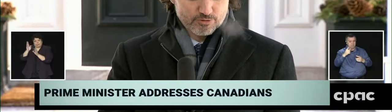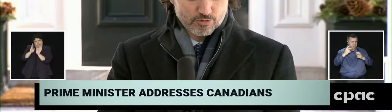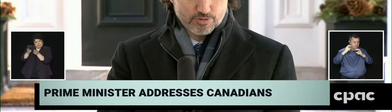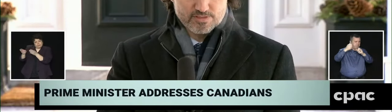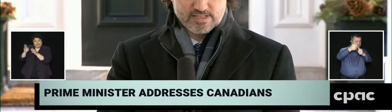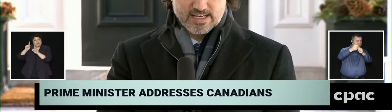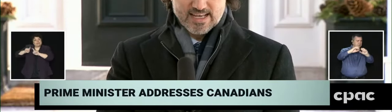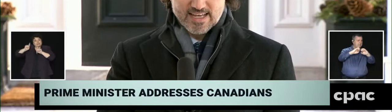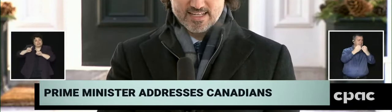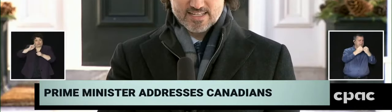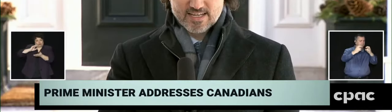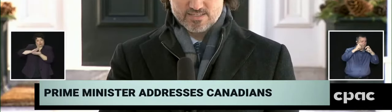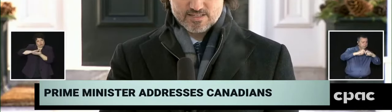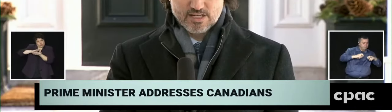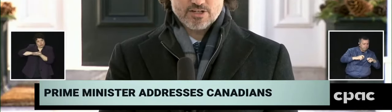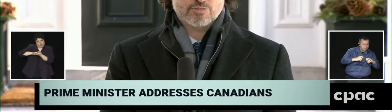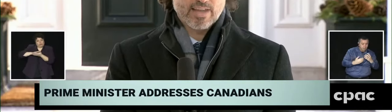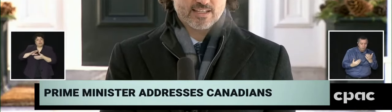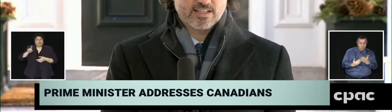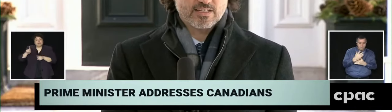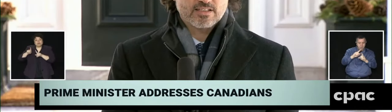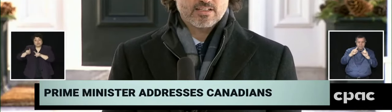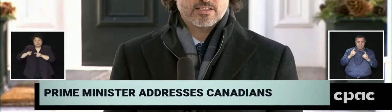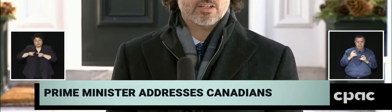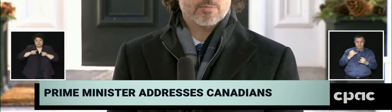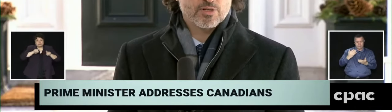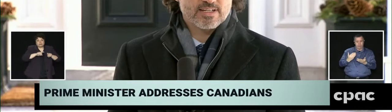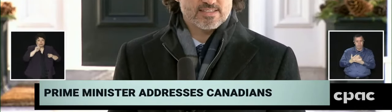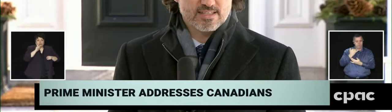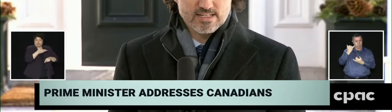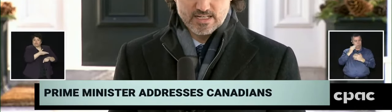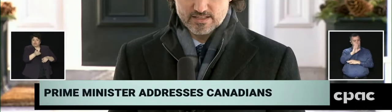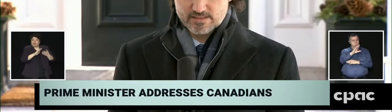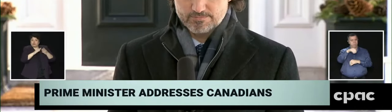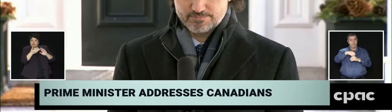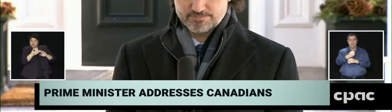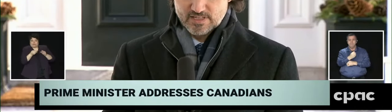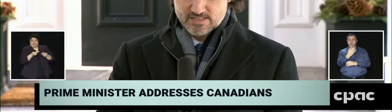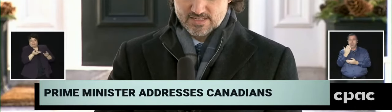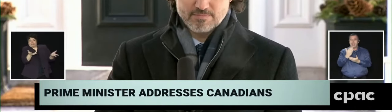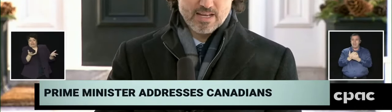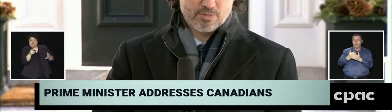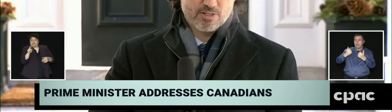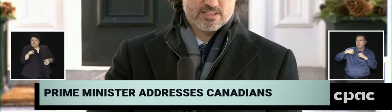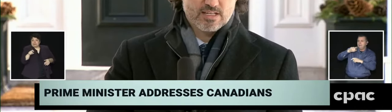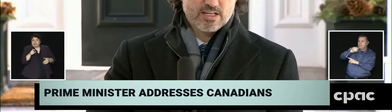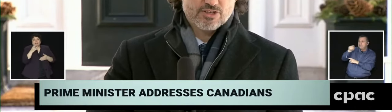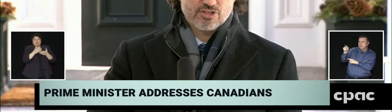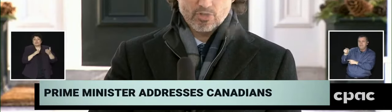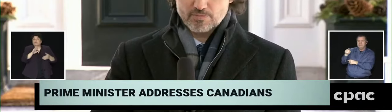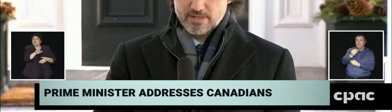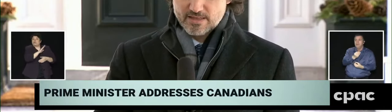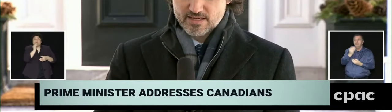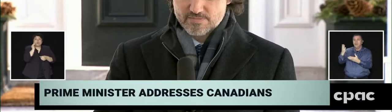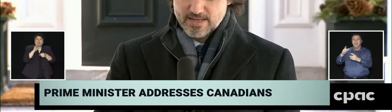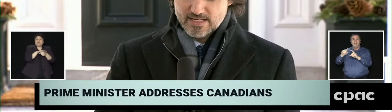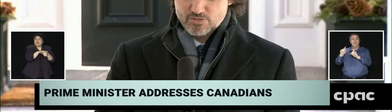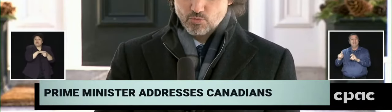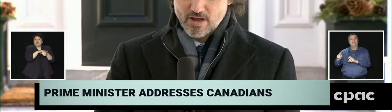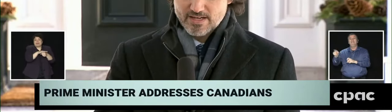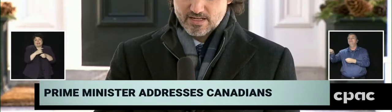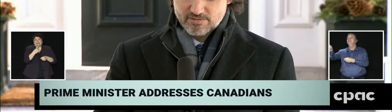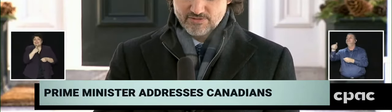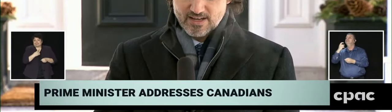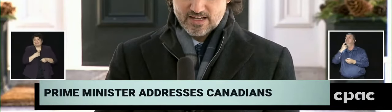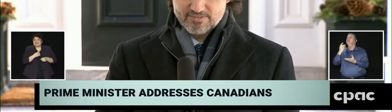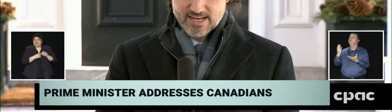several schools, getting tests directly to communities that need it. In some neighborhoods, she told me that as many as